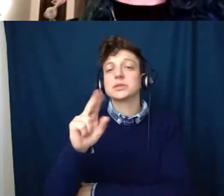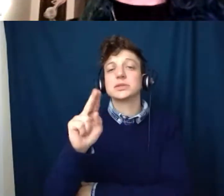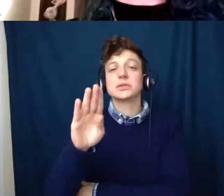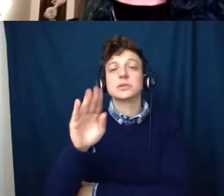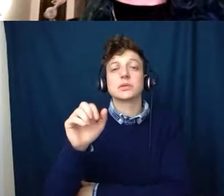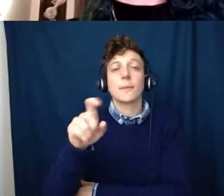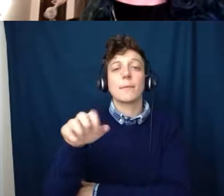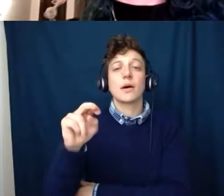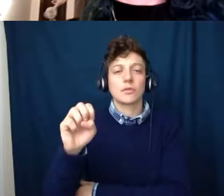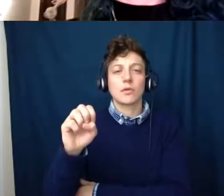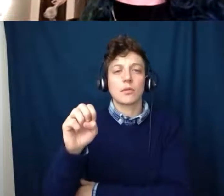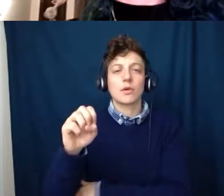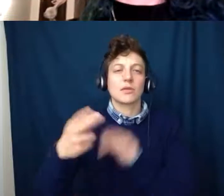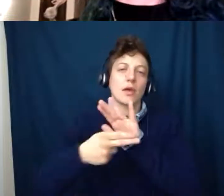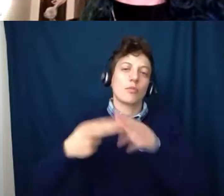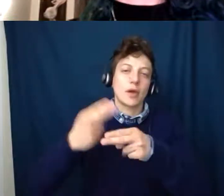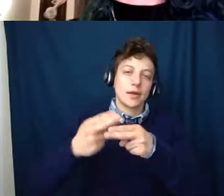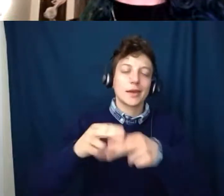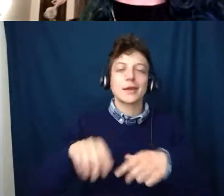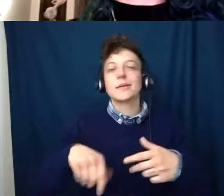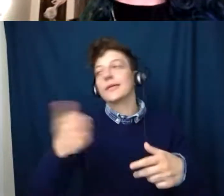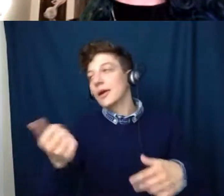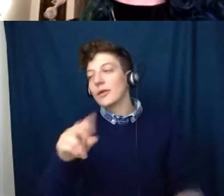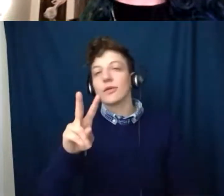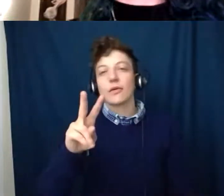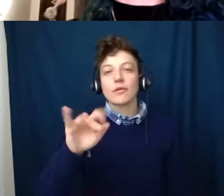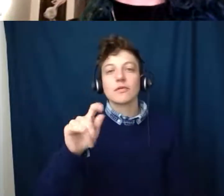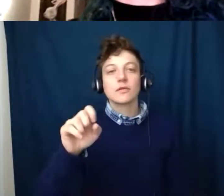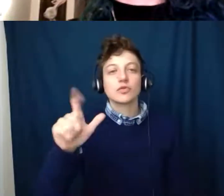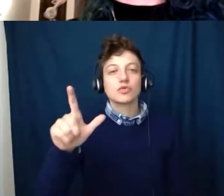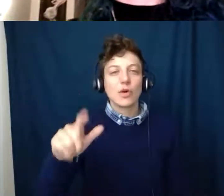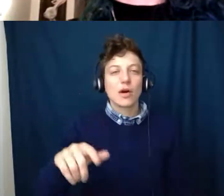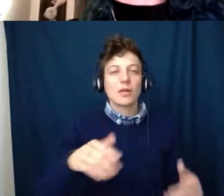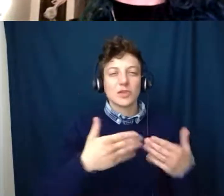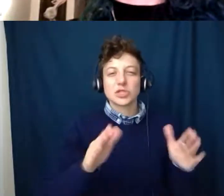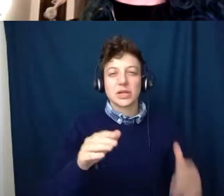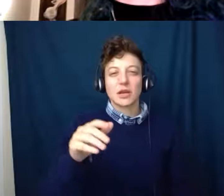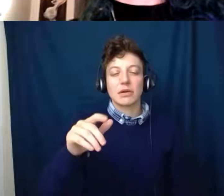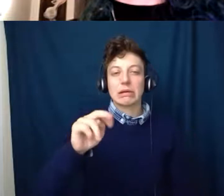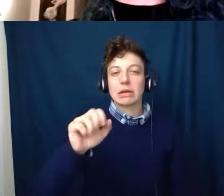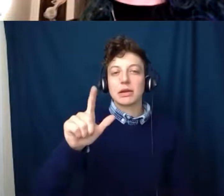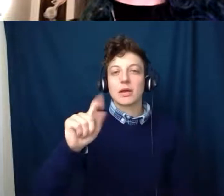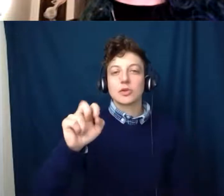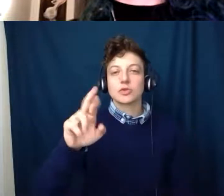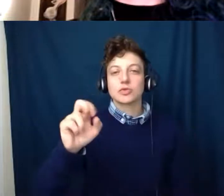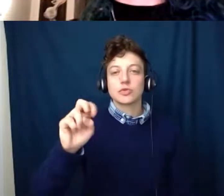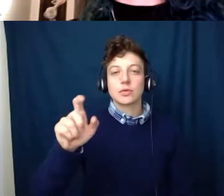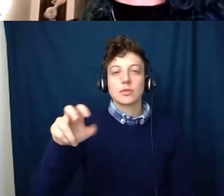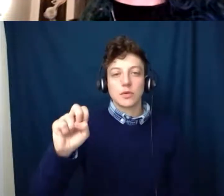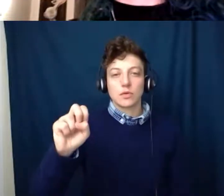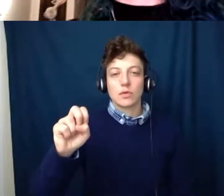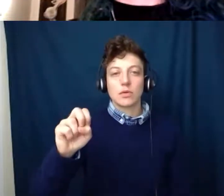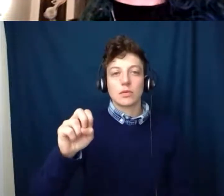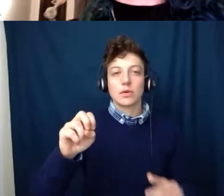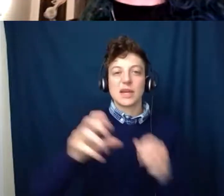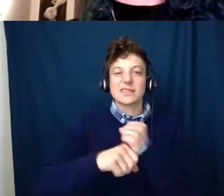drug, the brand name is Vivitrol, the generic naltrexone. That's an extended release injection.